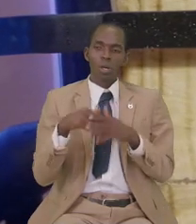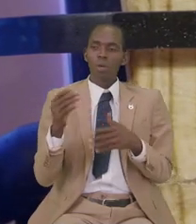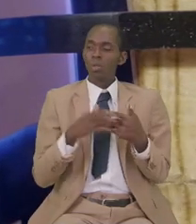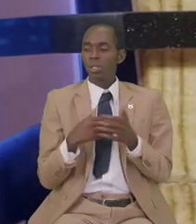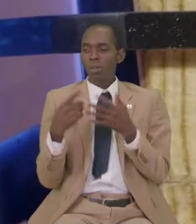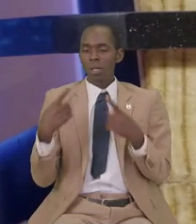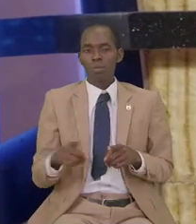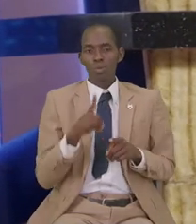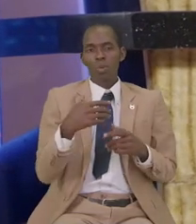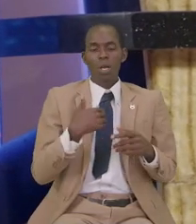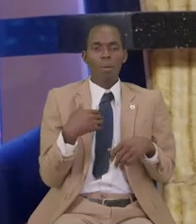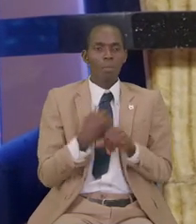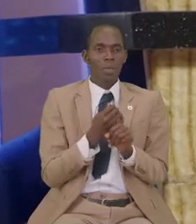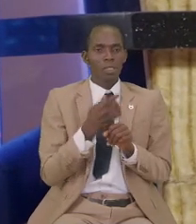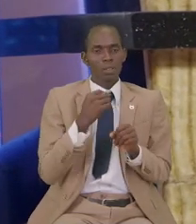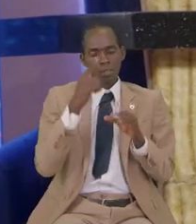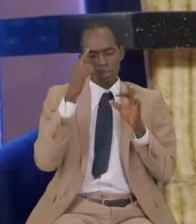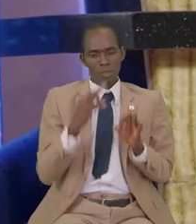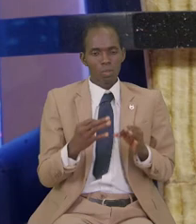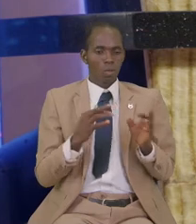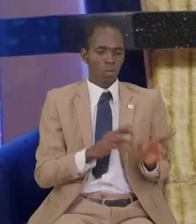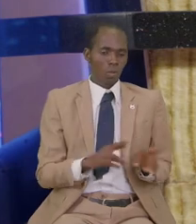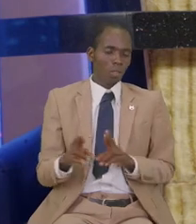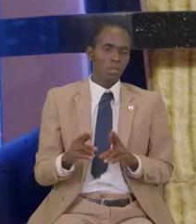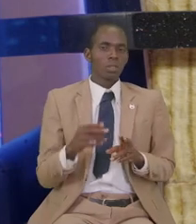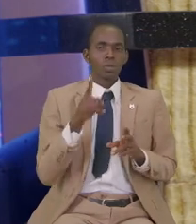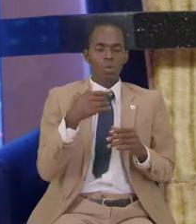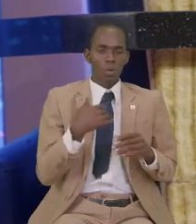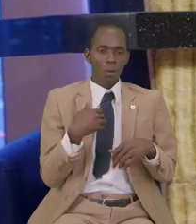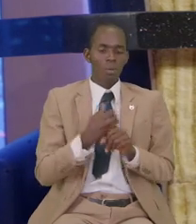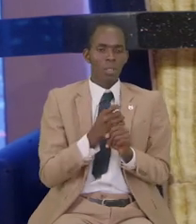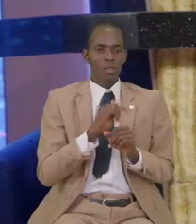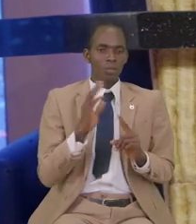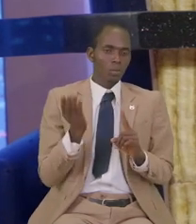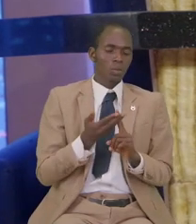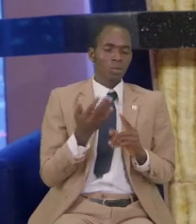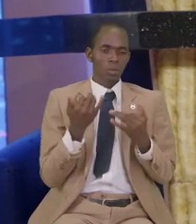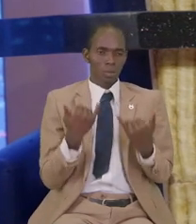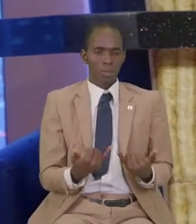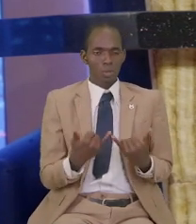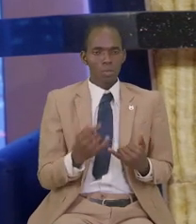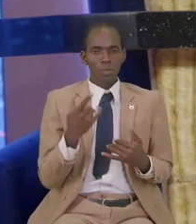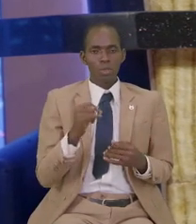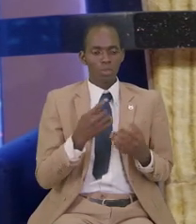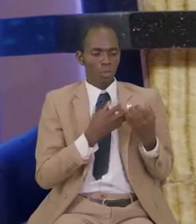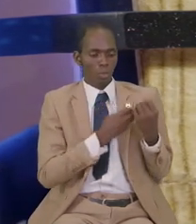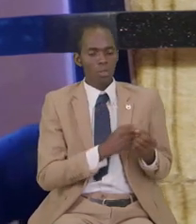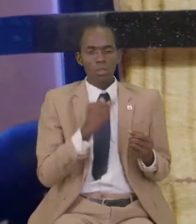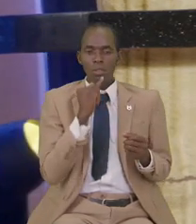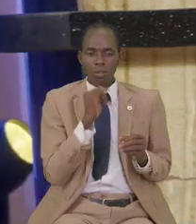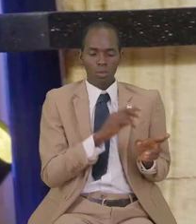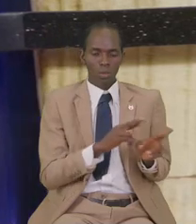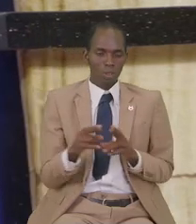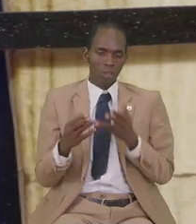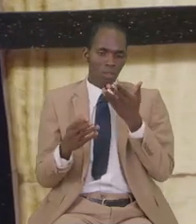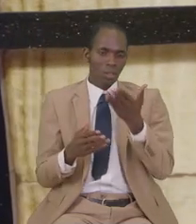the decision has been made, already the conviction is obtained, already the courage is inside there.